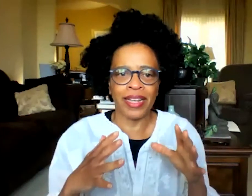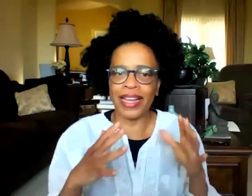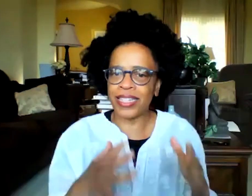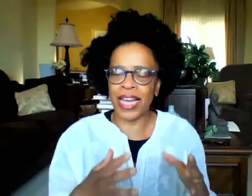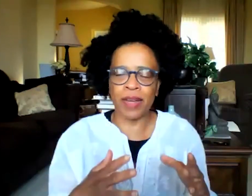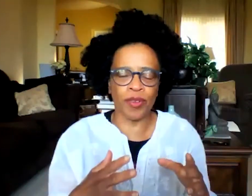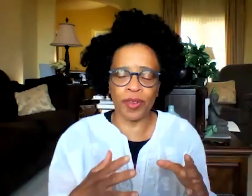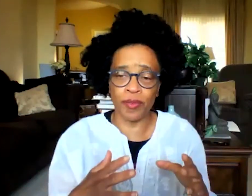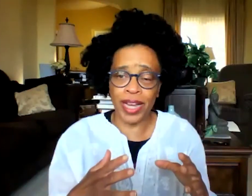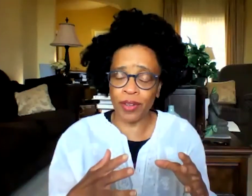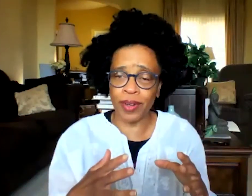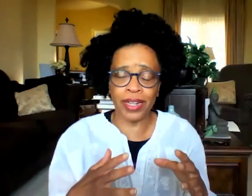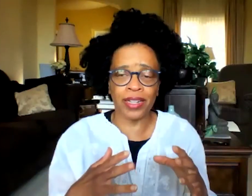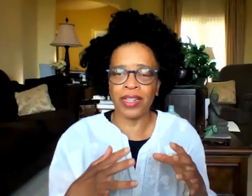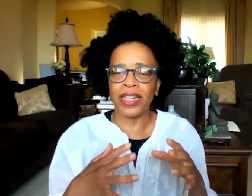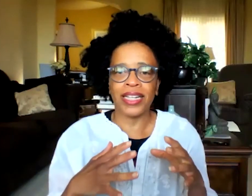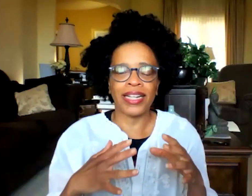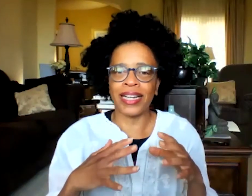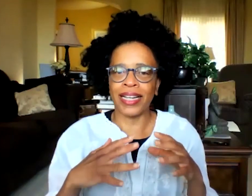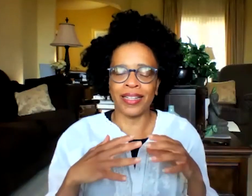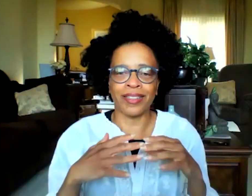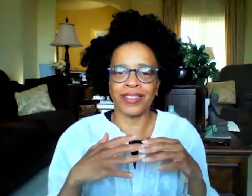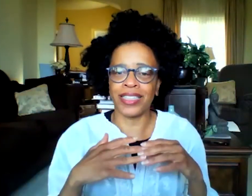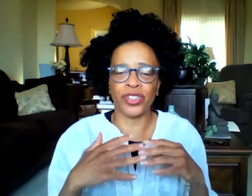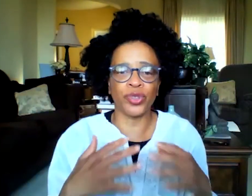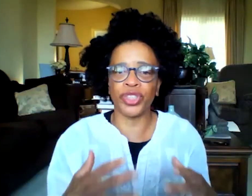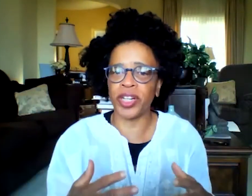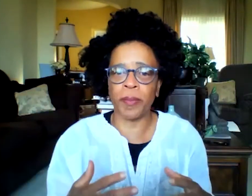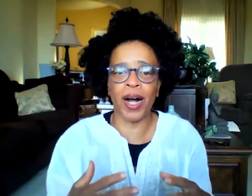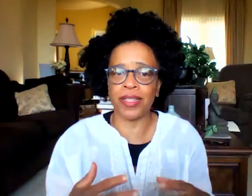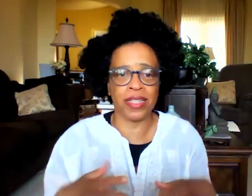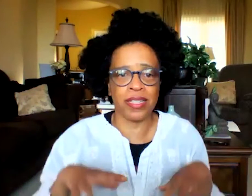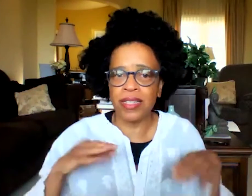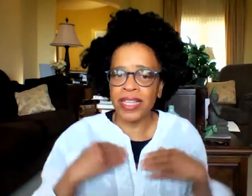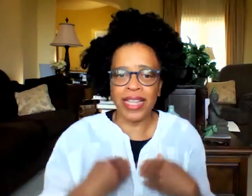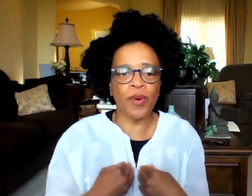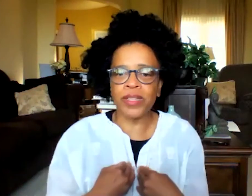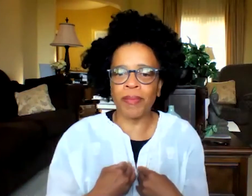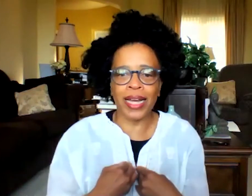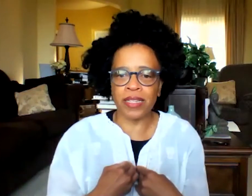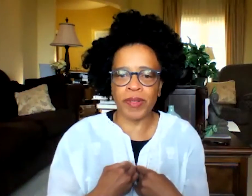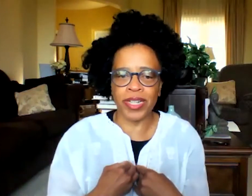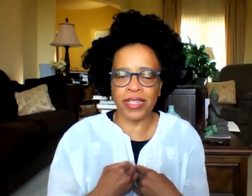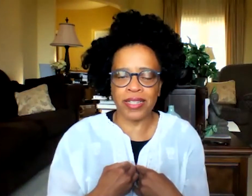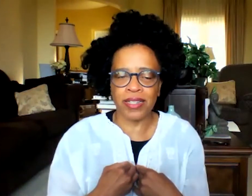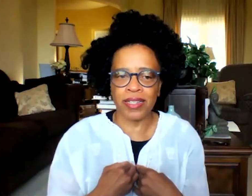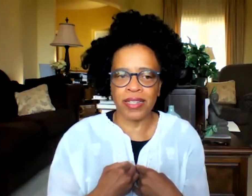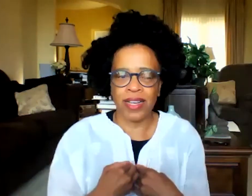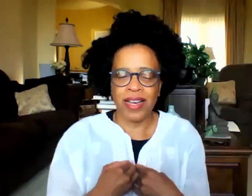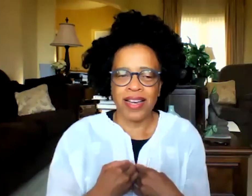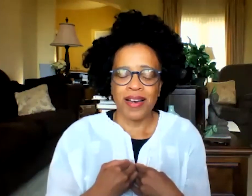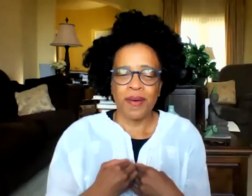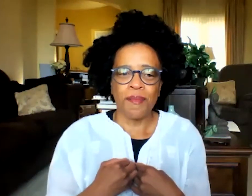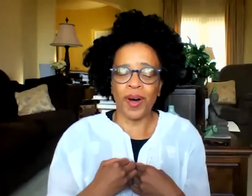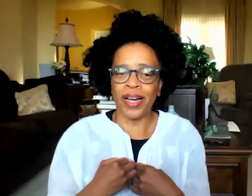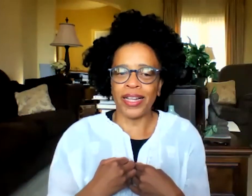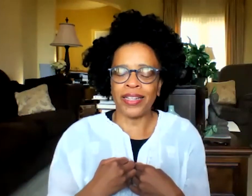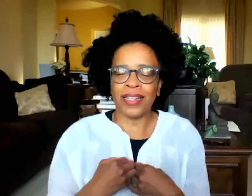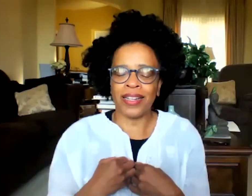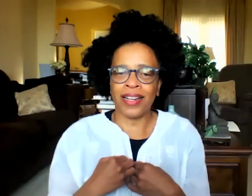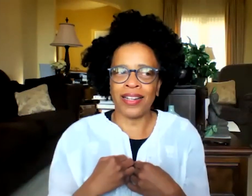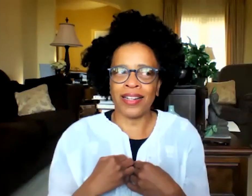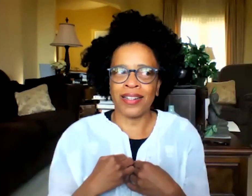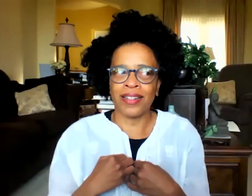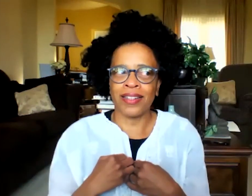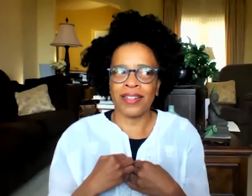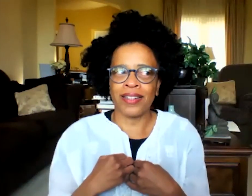of anti-immigrant rhetoric and exclusionary policies. That wasn't my experience. But